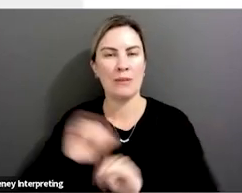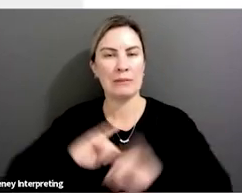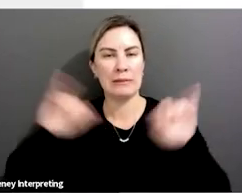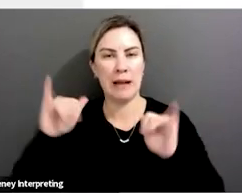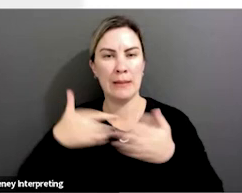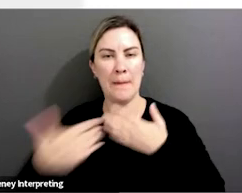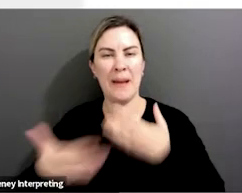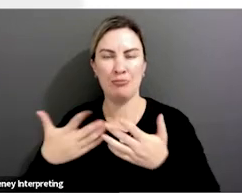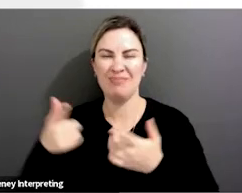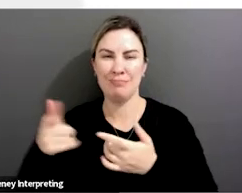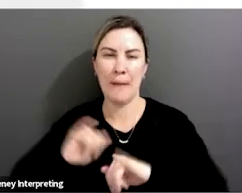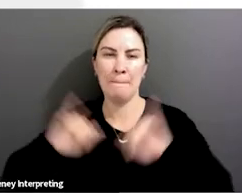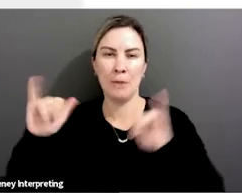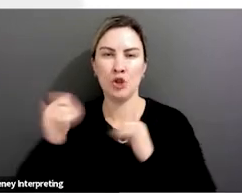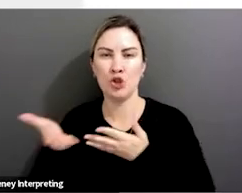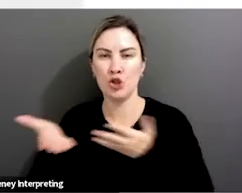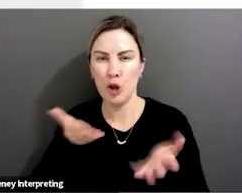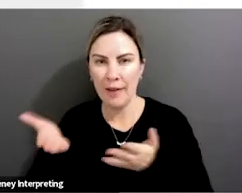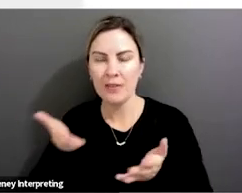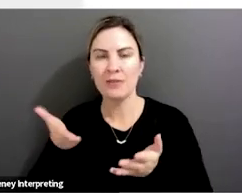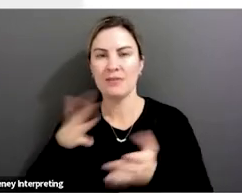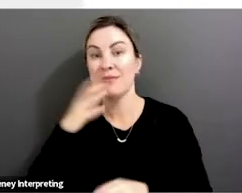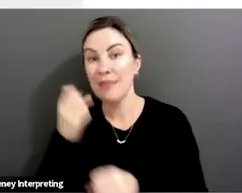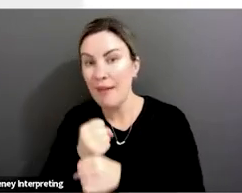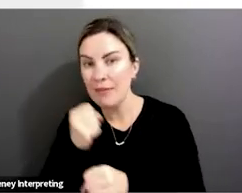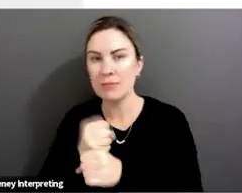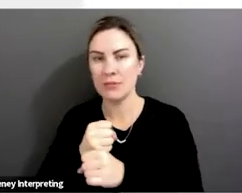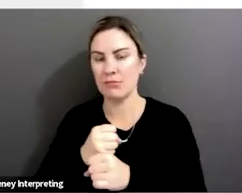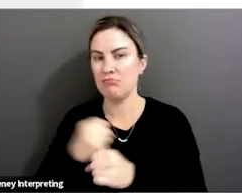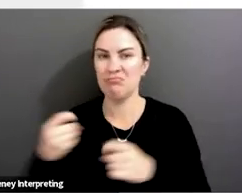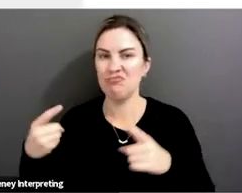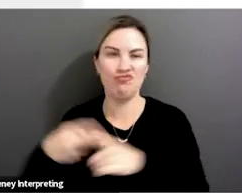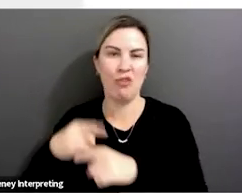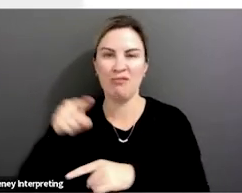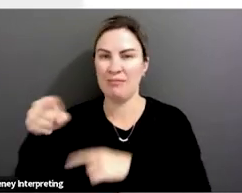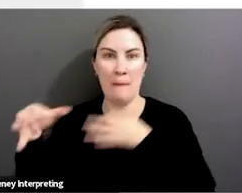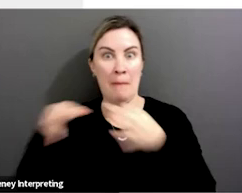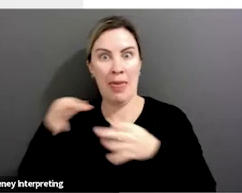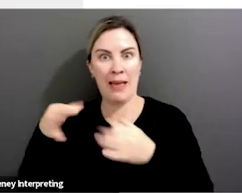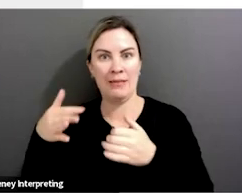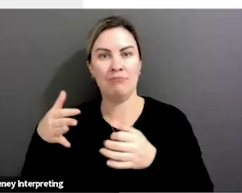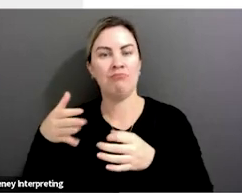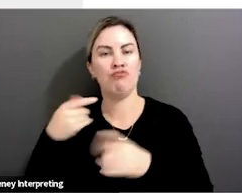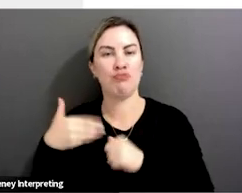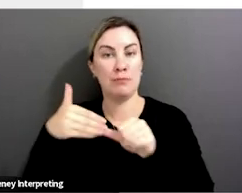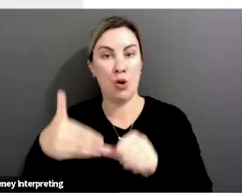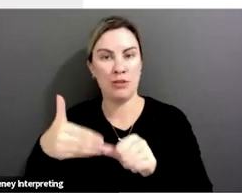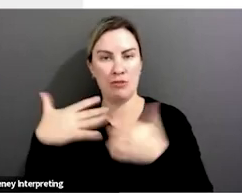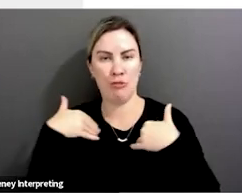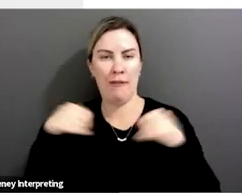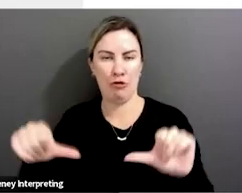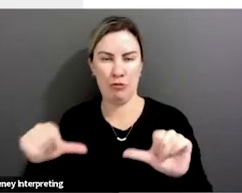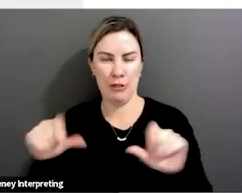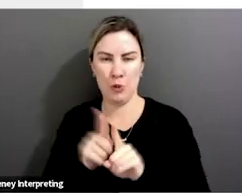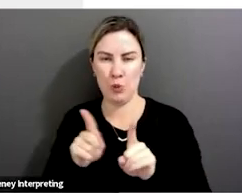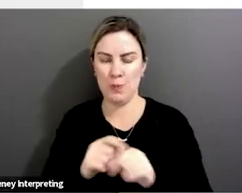emergency service personnel as well as our government across the planning, response, and recovery phases of disaster risk